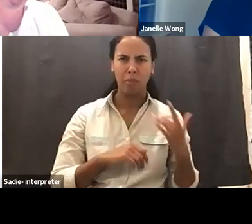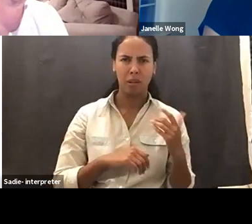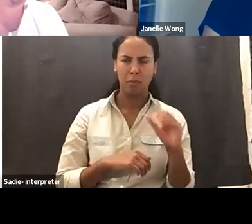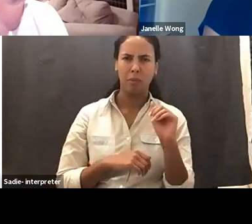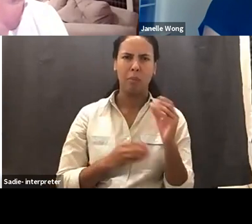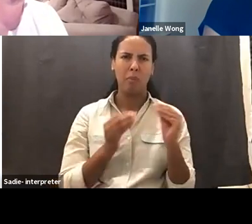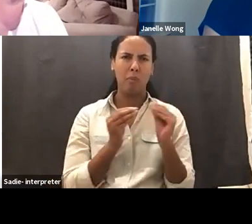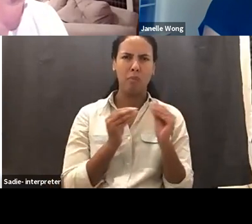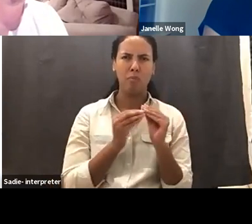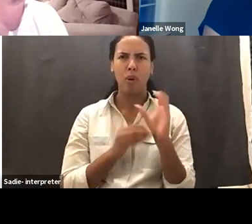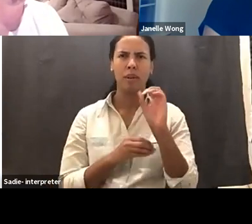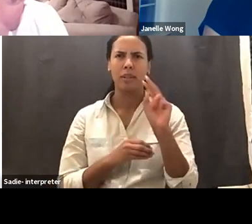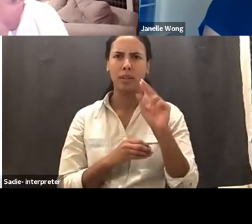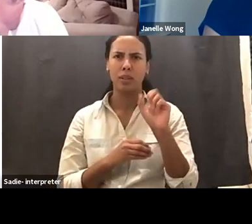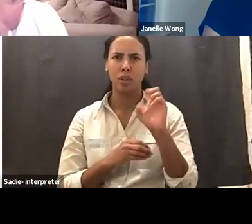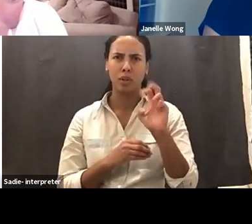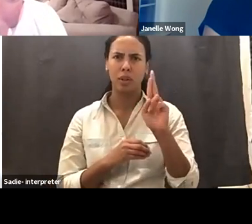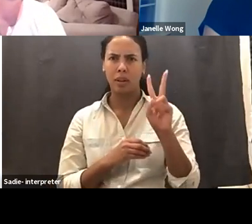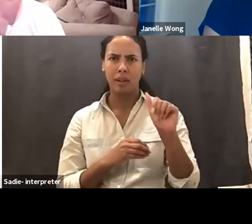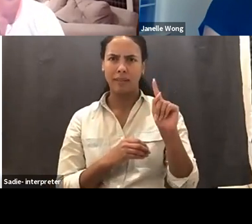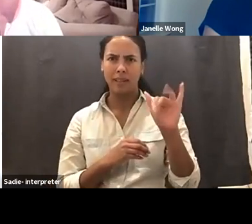discussions with people of all ages, so.